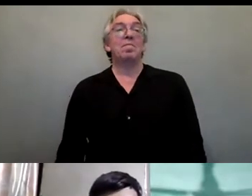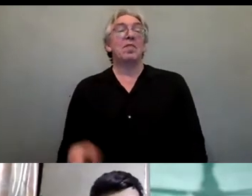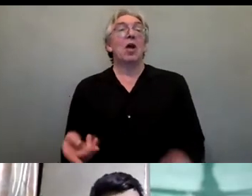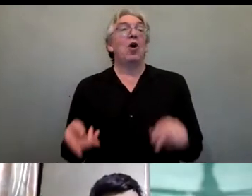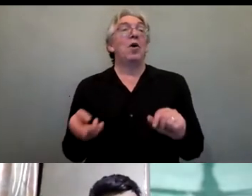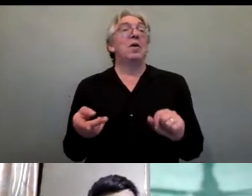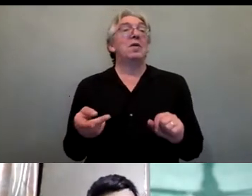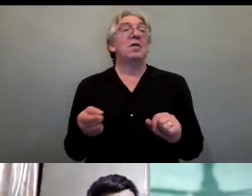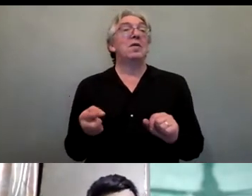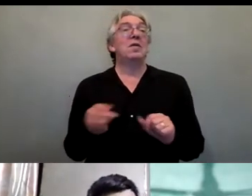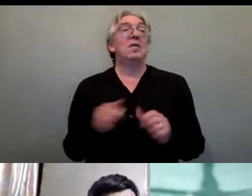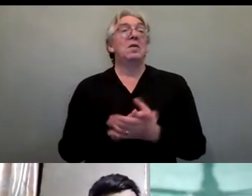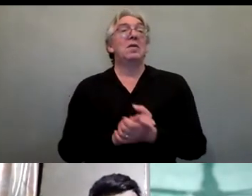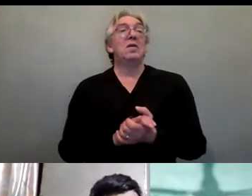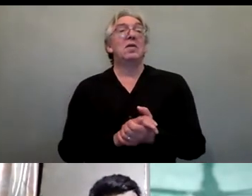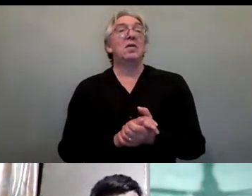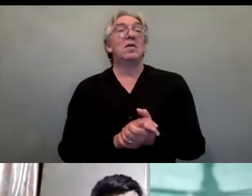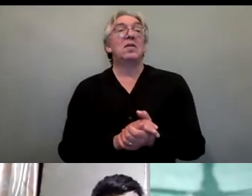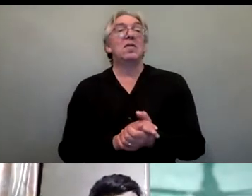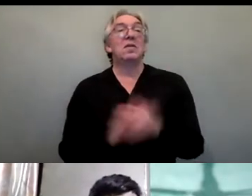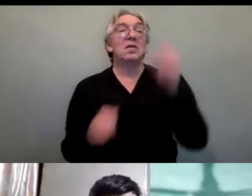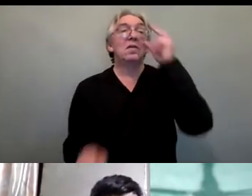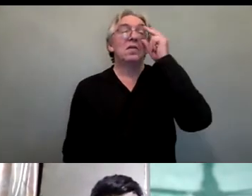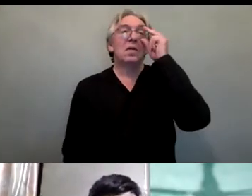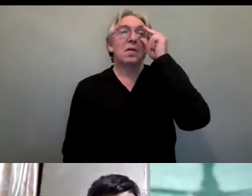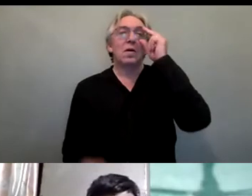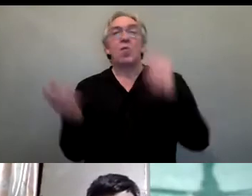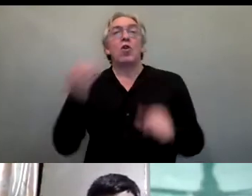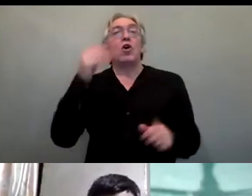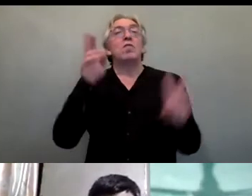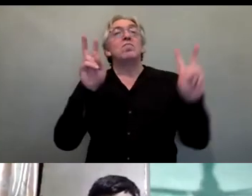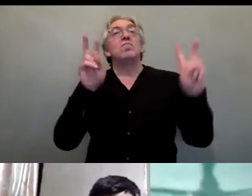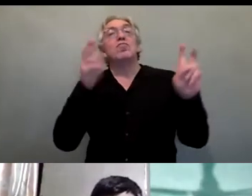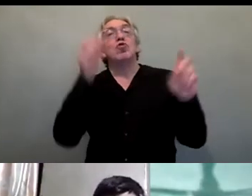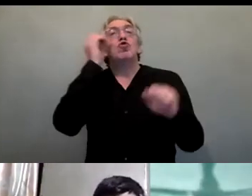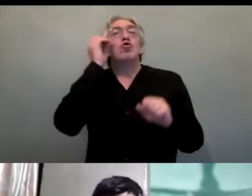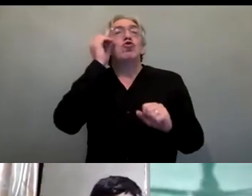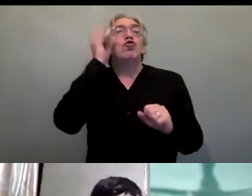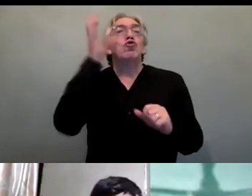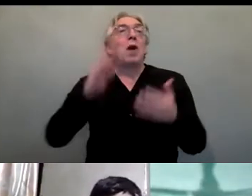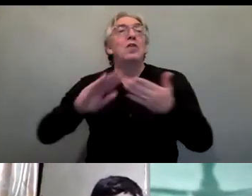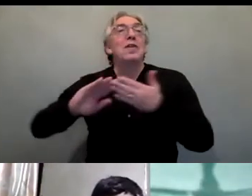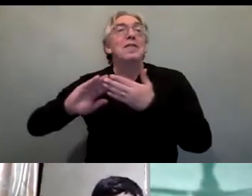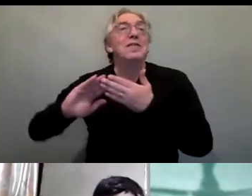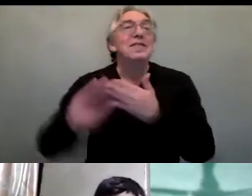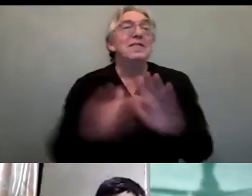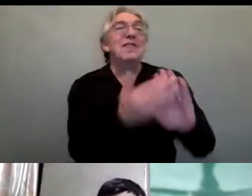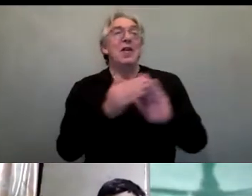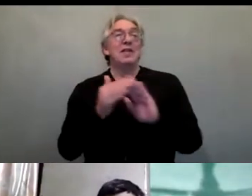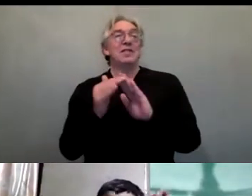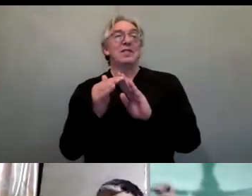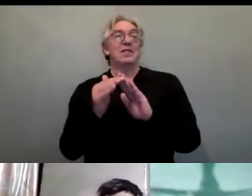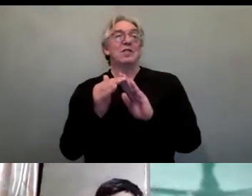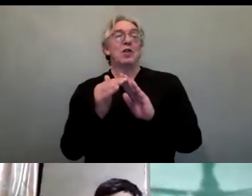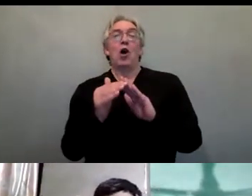cities, inclusive ICTs in education, or employment. There are quite a few countries, about half of countries have